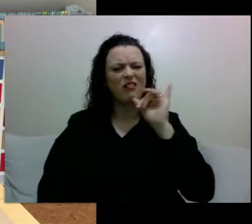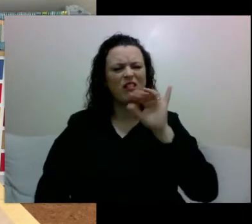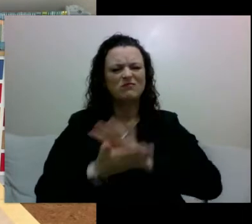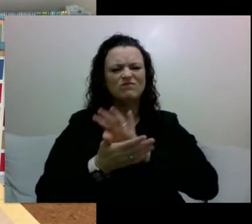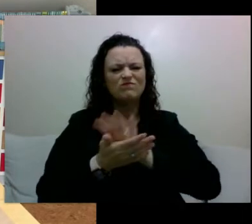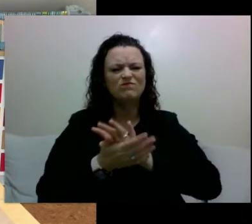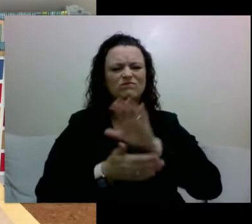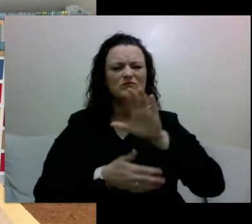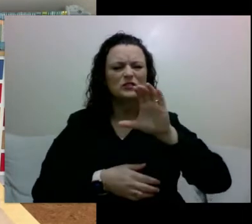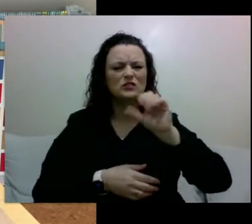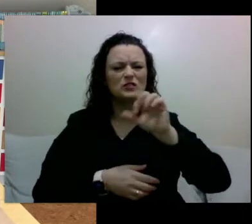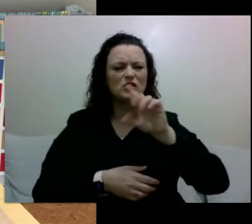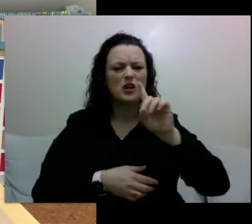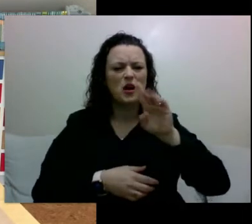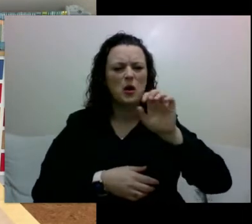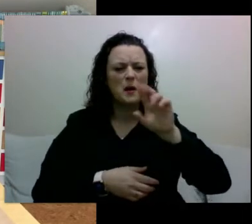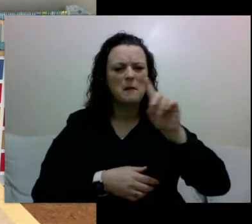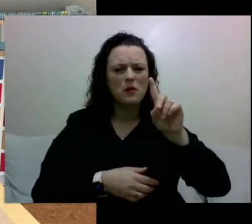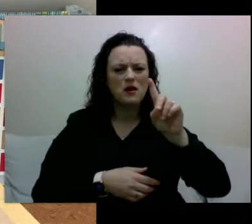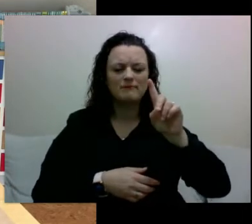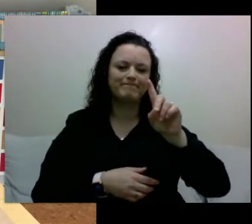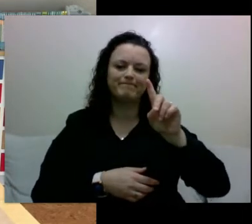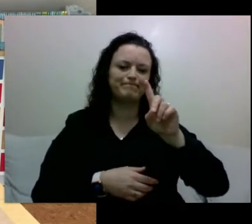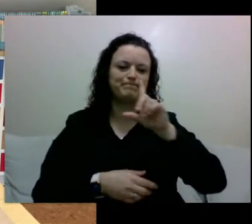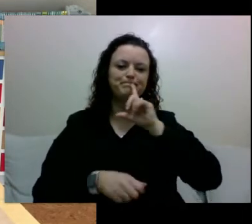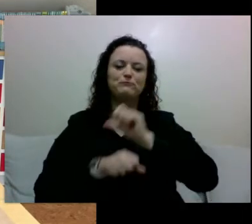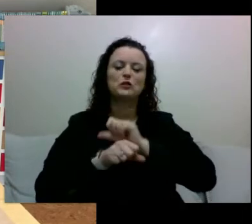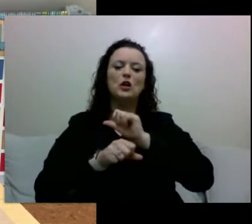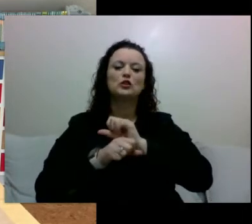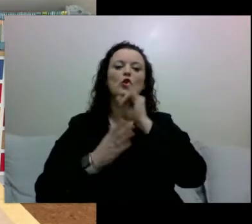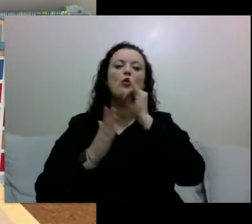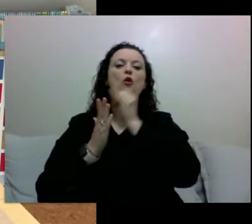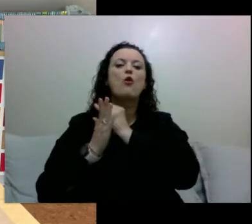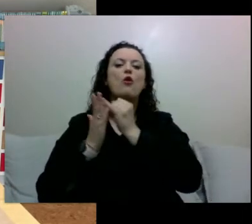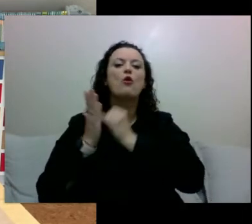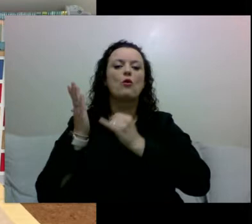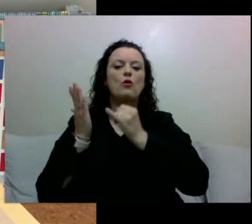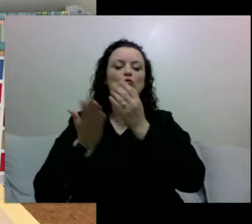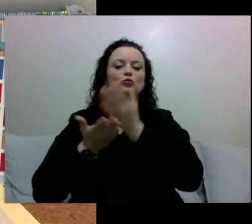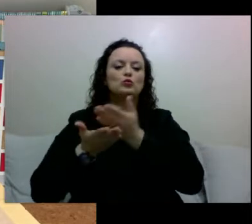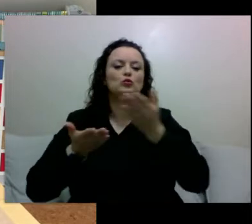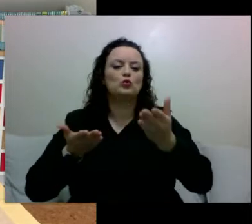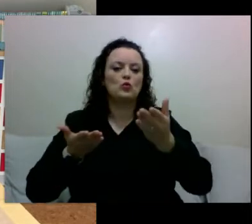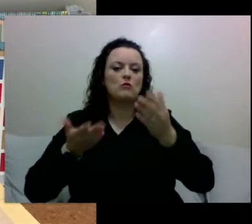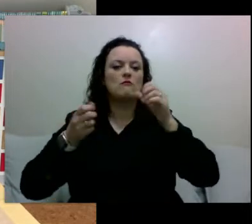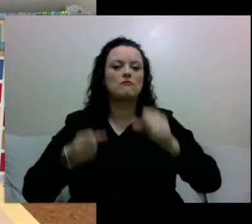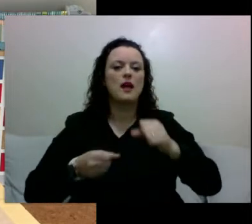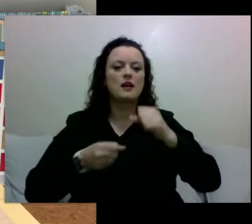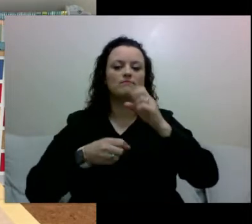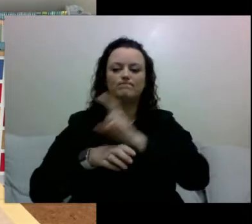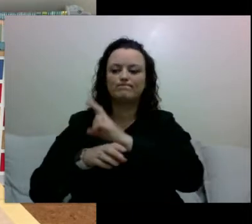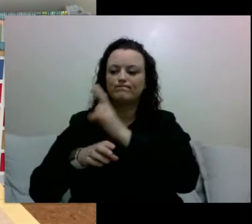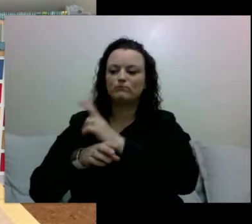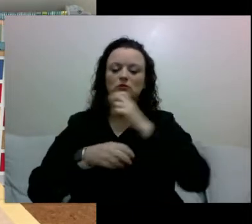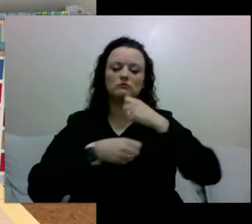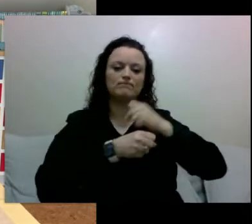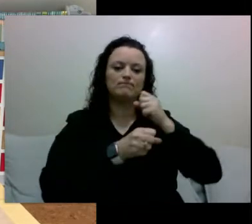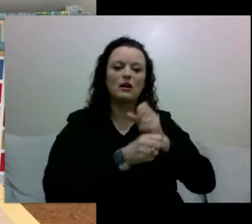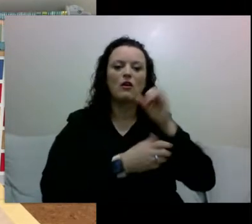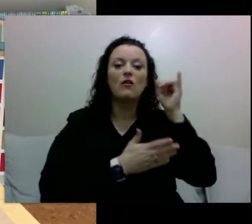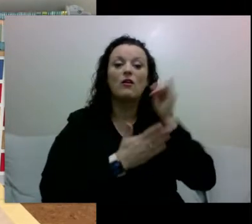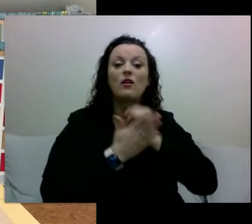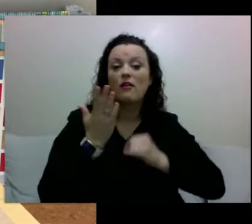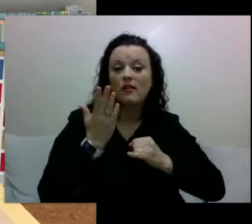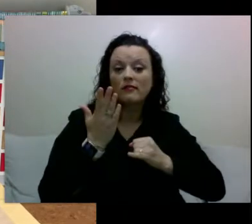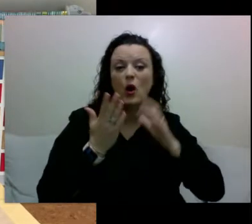are actually art tools. They are actually things that I can make art out of. And put them